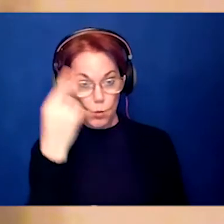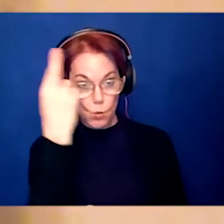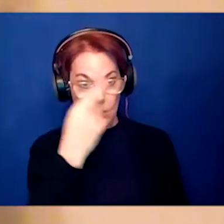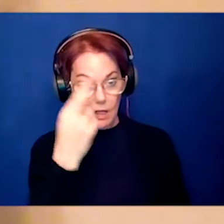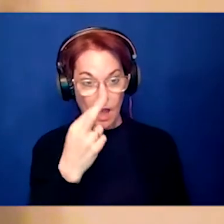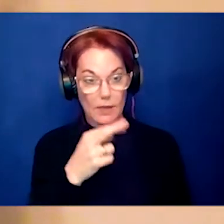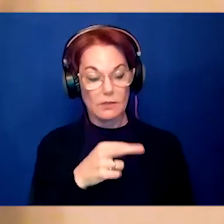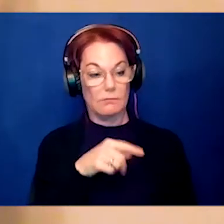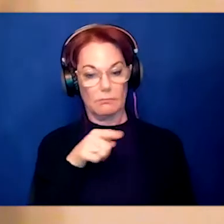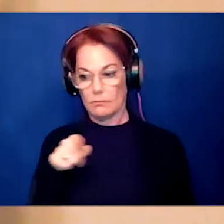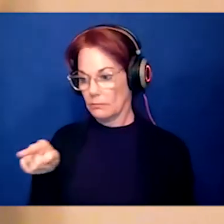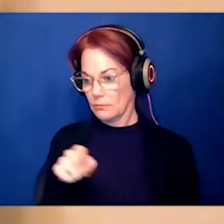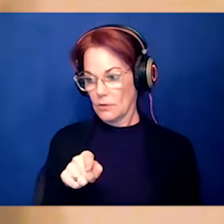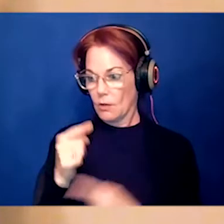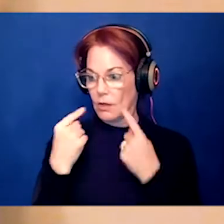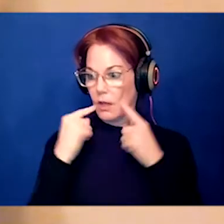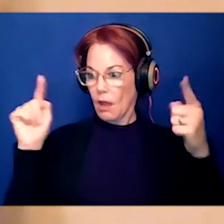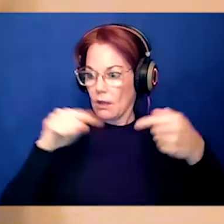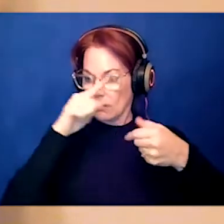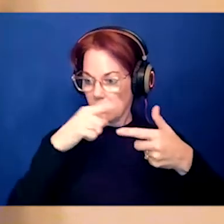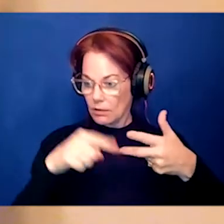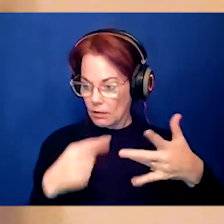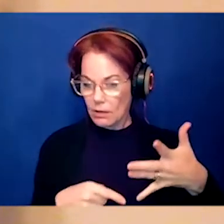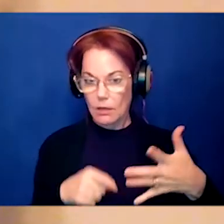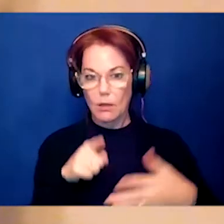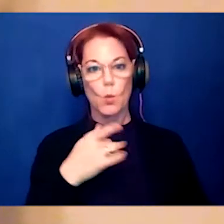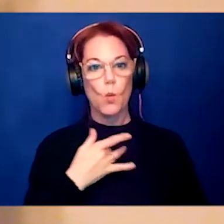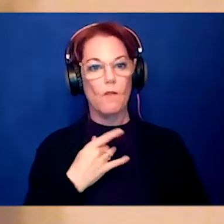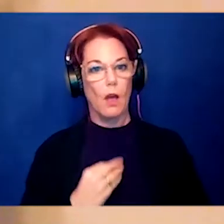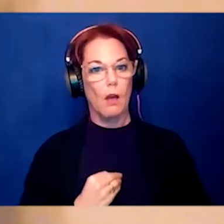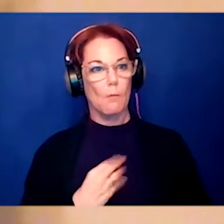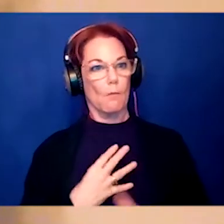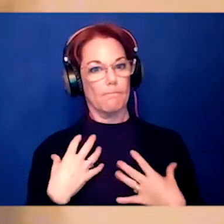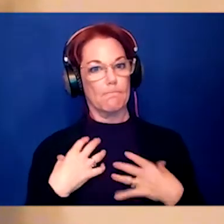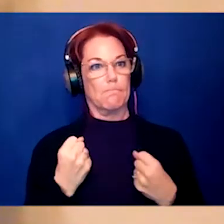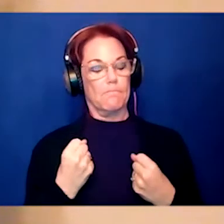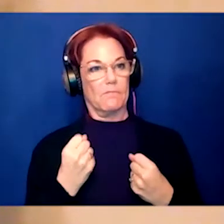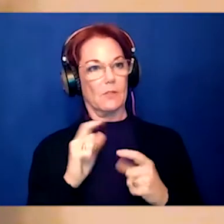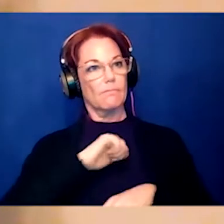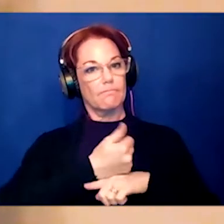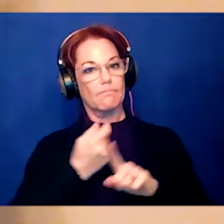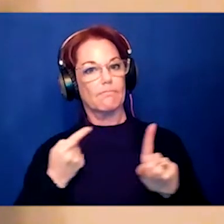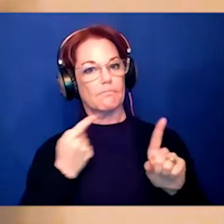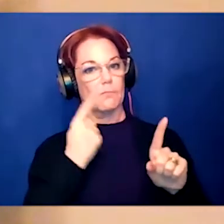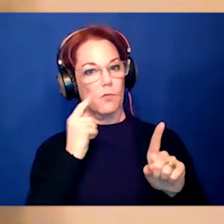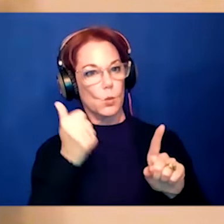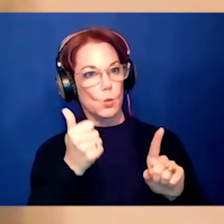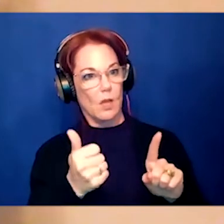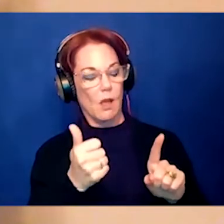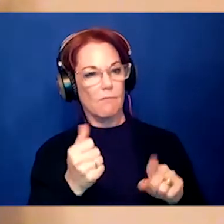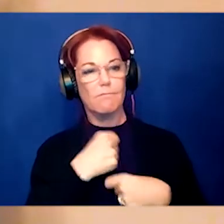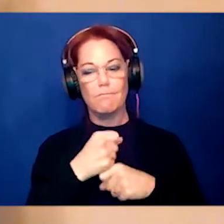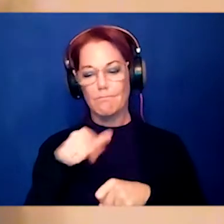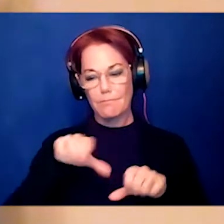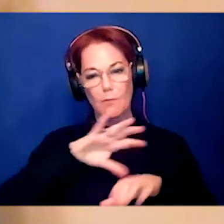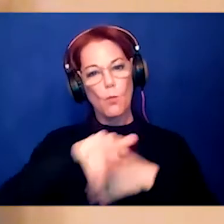despite their circumstances, they will feel encouraged to dream and to live for a purpose and to make this world a better place for everyone